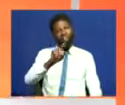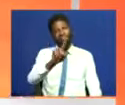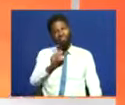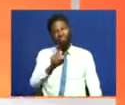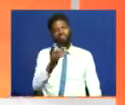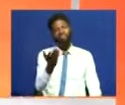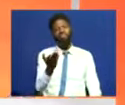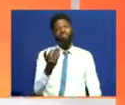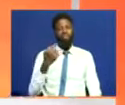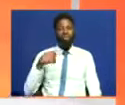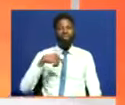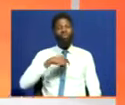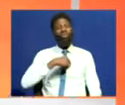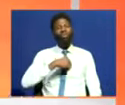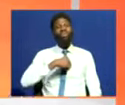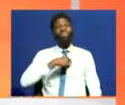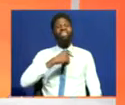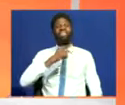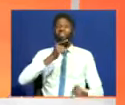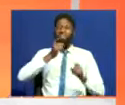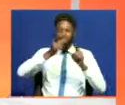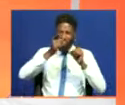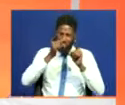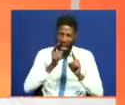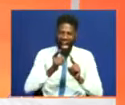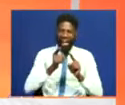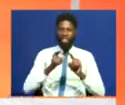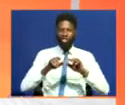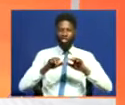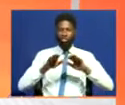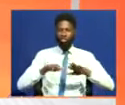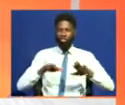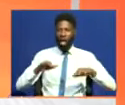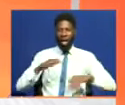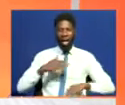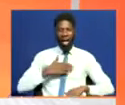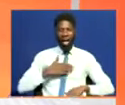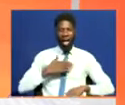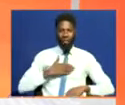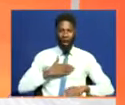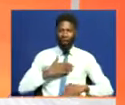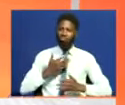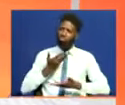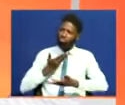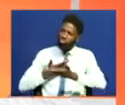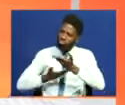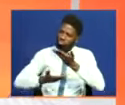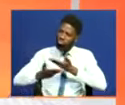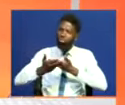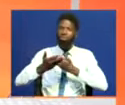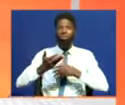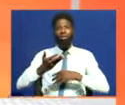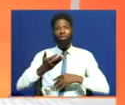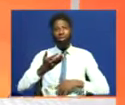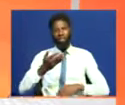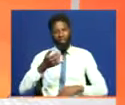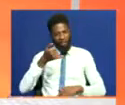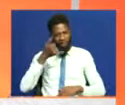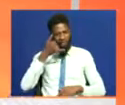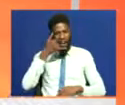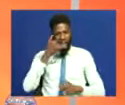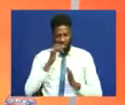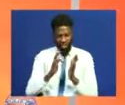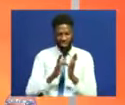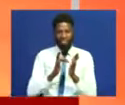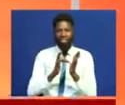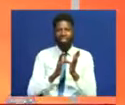be keenly discuss with our kids, both the boy child and the girl child. When you see them with a phone costing 100,000, Where is it